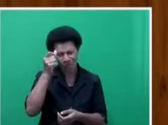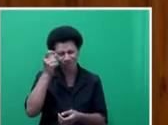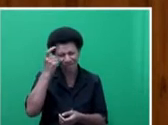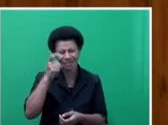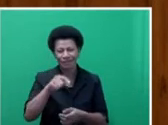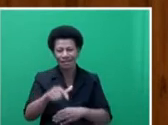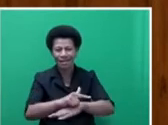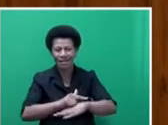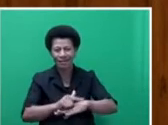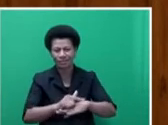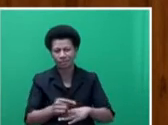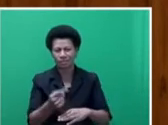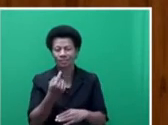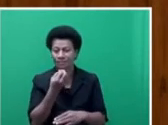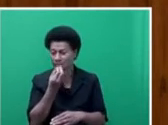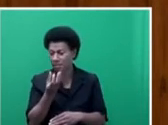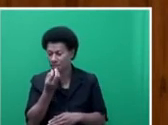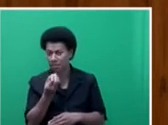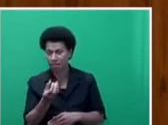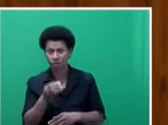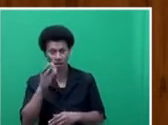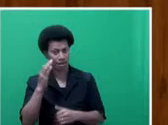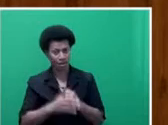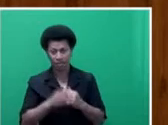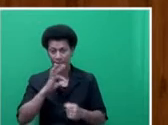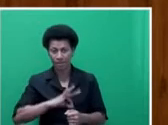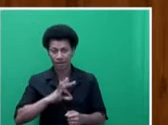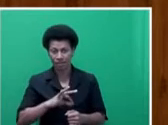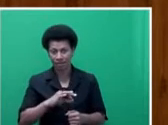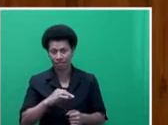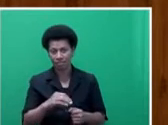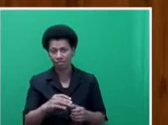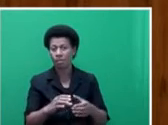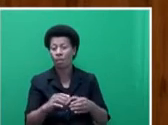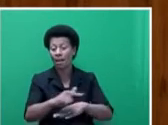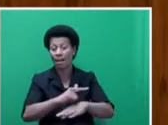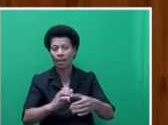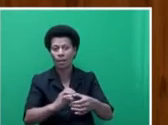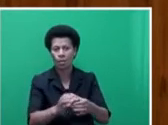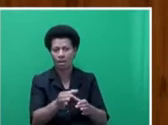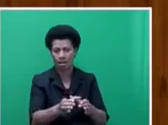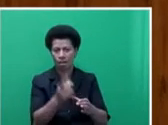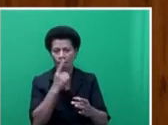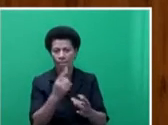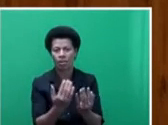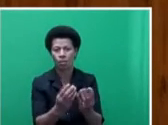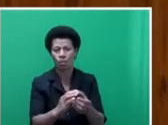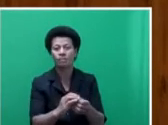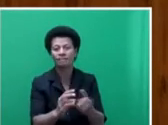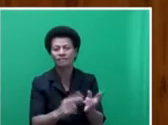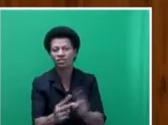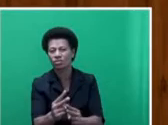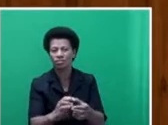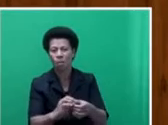be going out actually saying things that will not benefit the landowners. We have said this every now and then